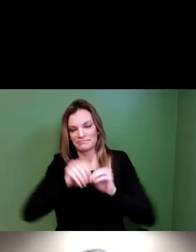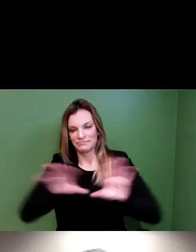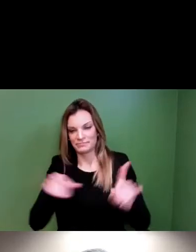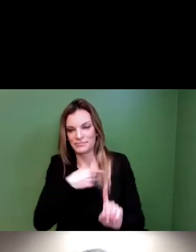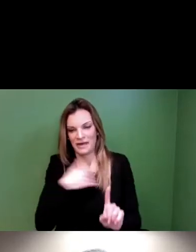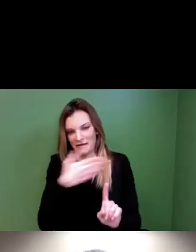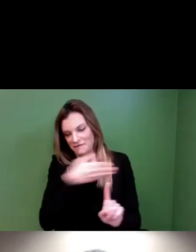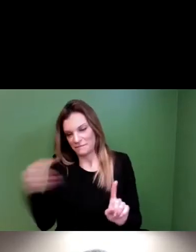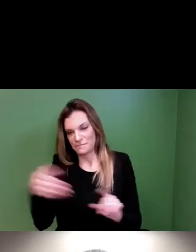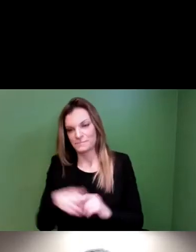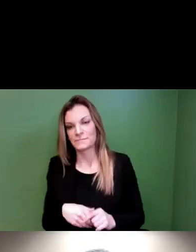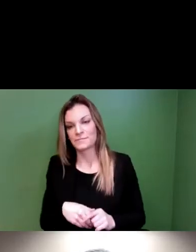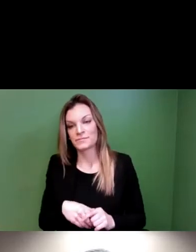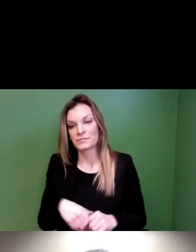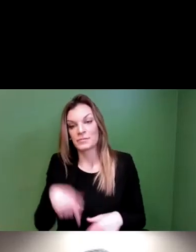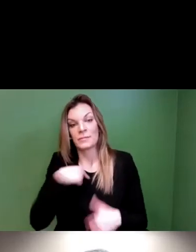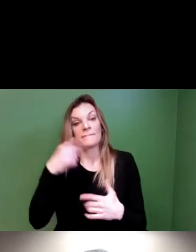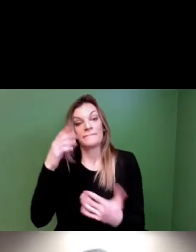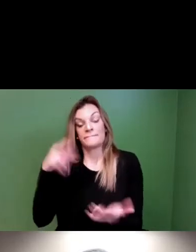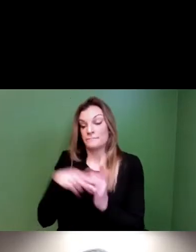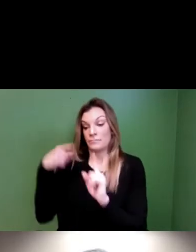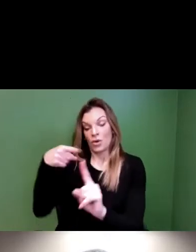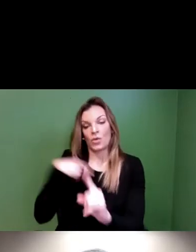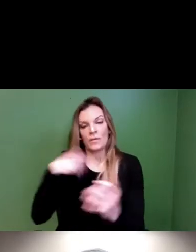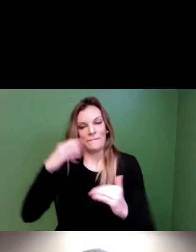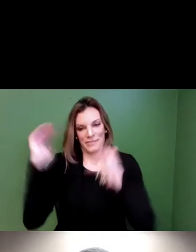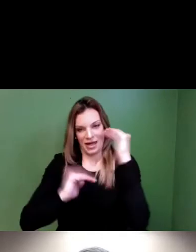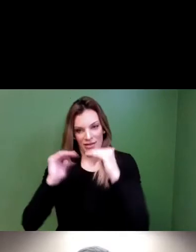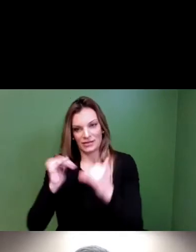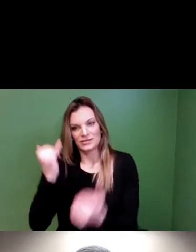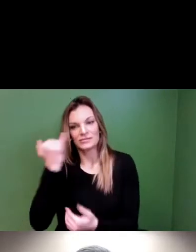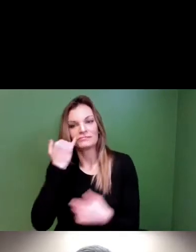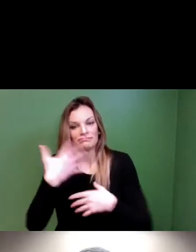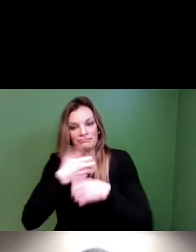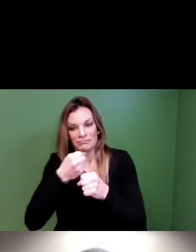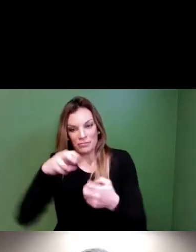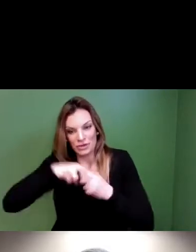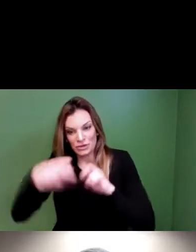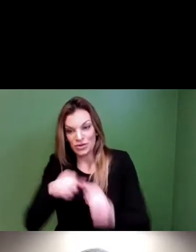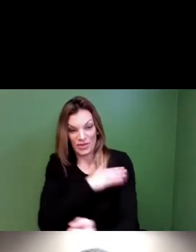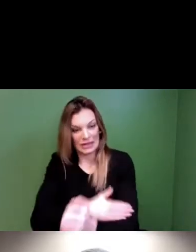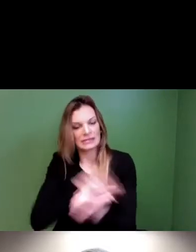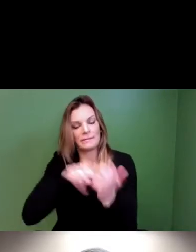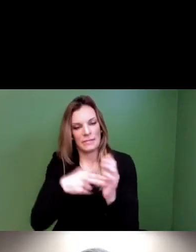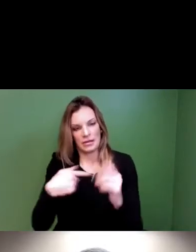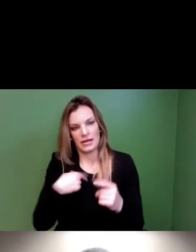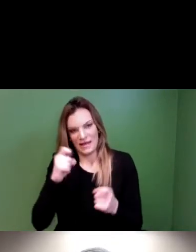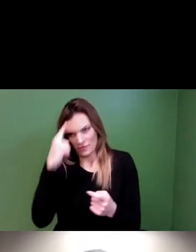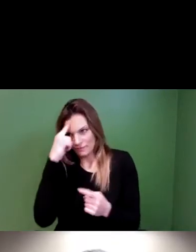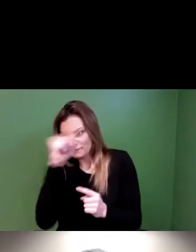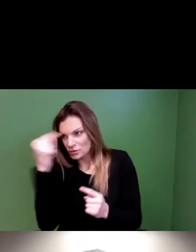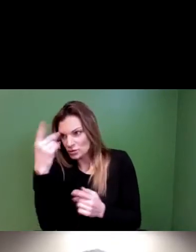forces, and the best way to do that is to utilize what you have as an individual. You have nerves, you have